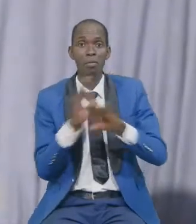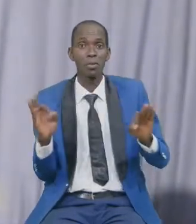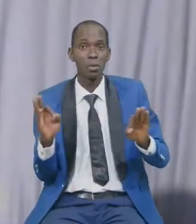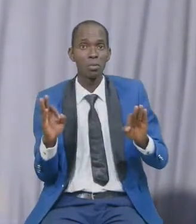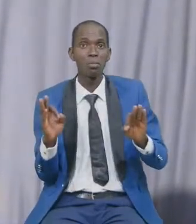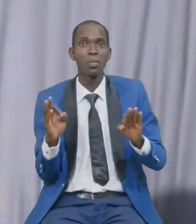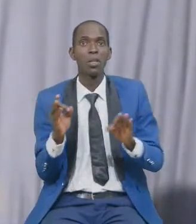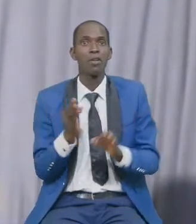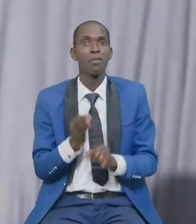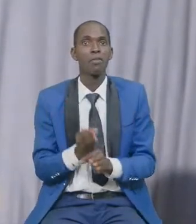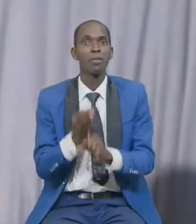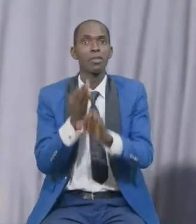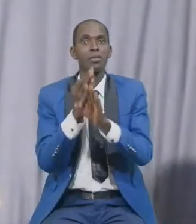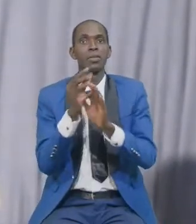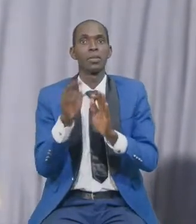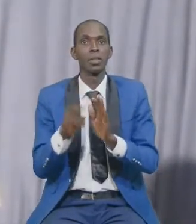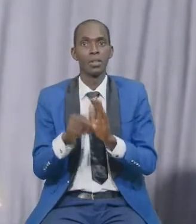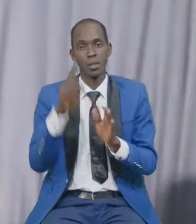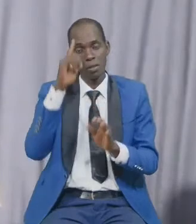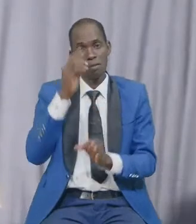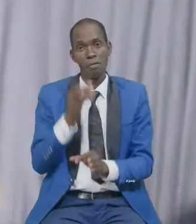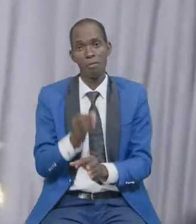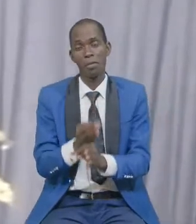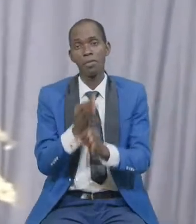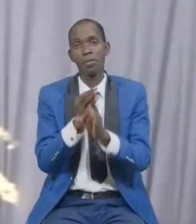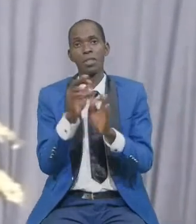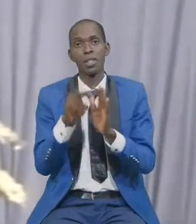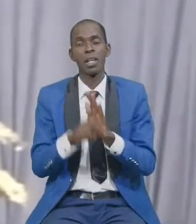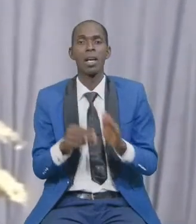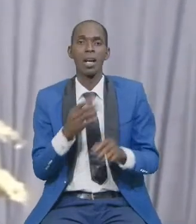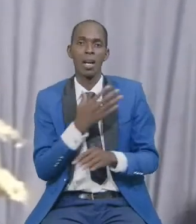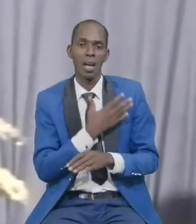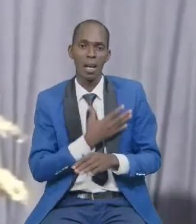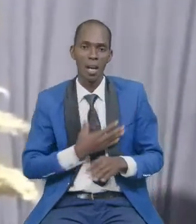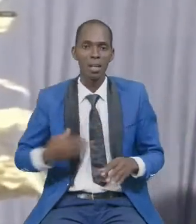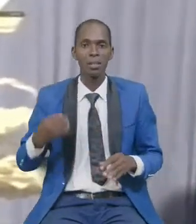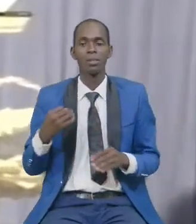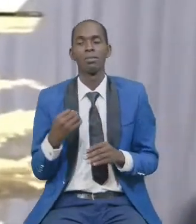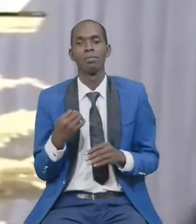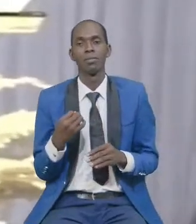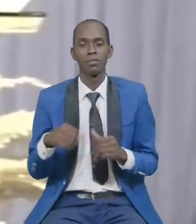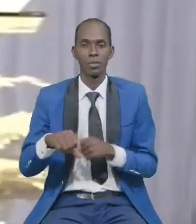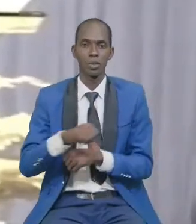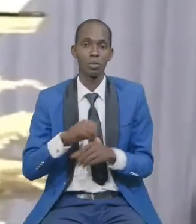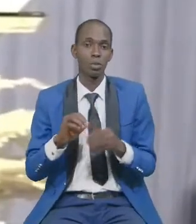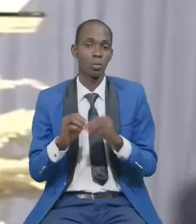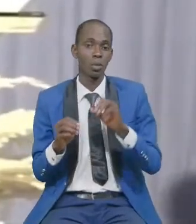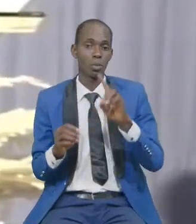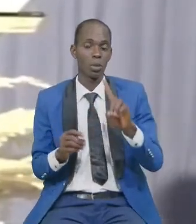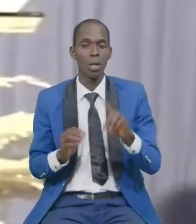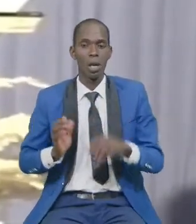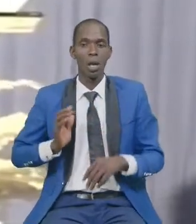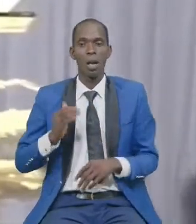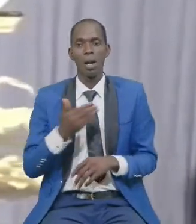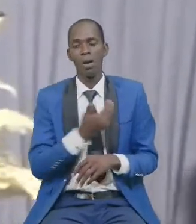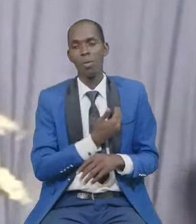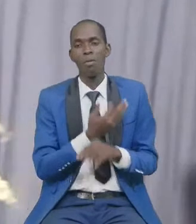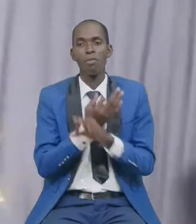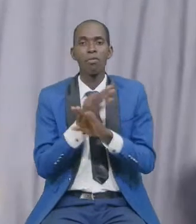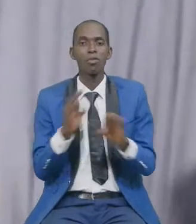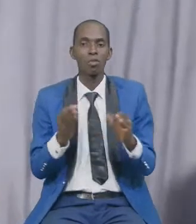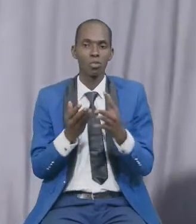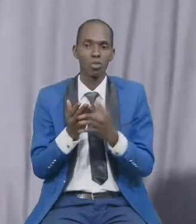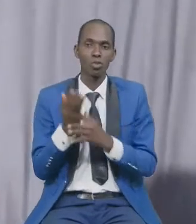faithfulness, fellowship. Number one, our freedom through his bearing the